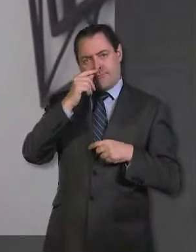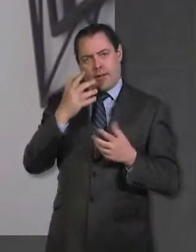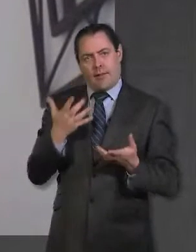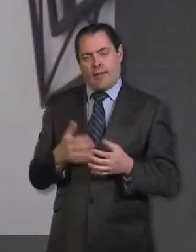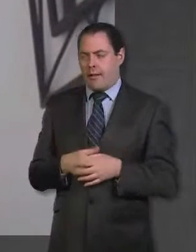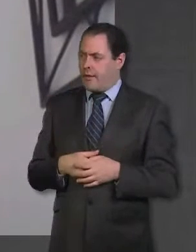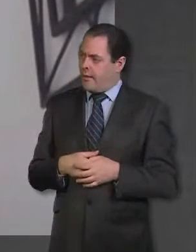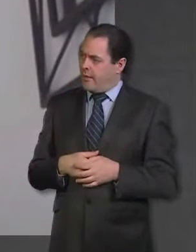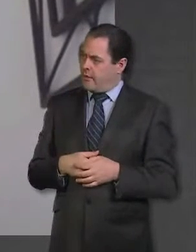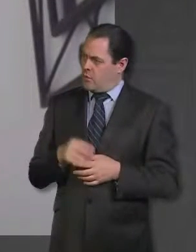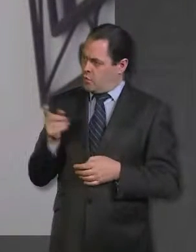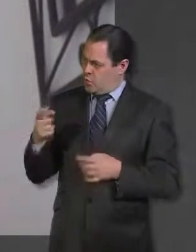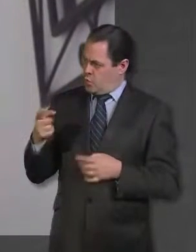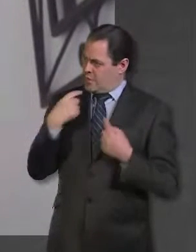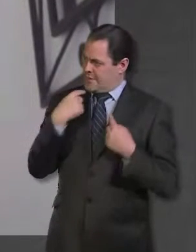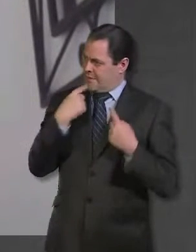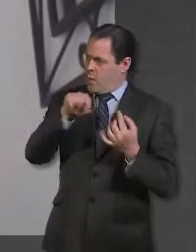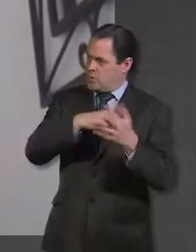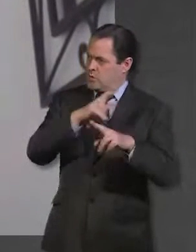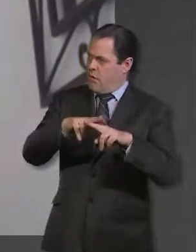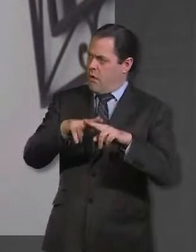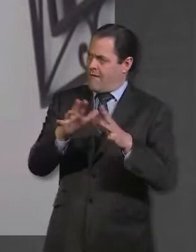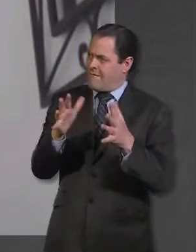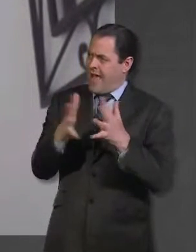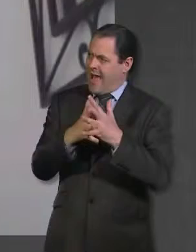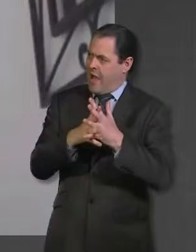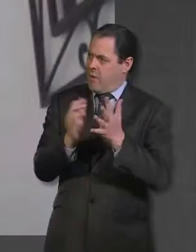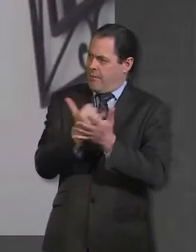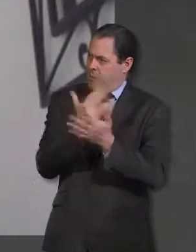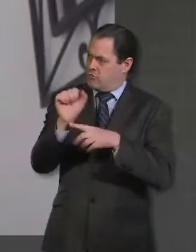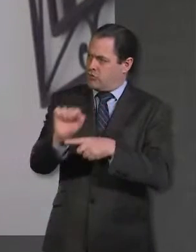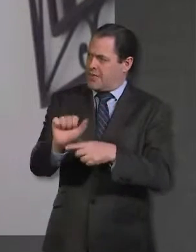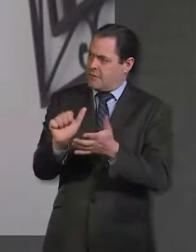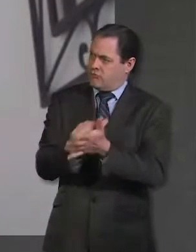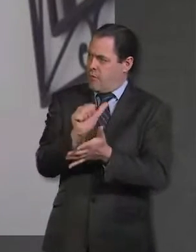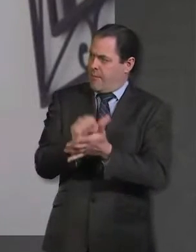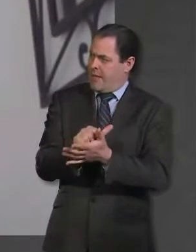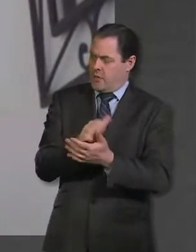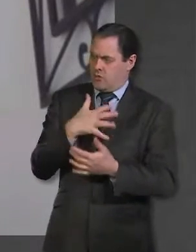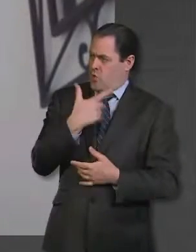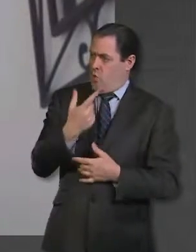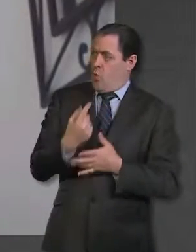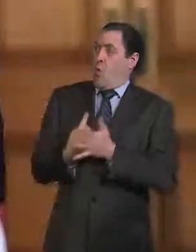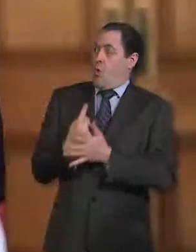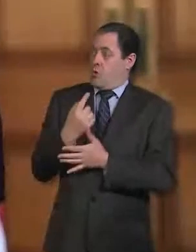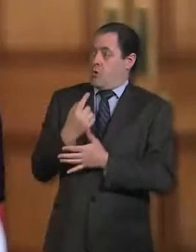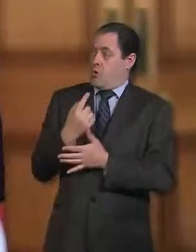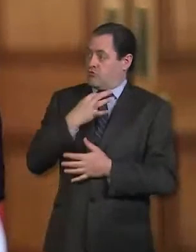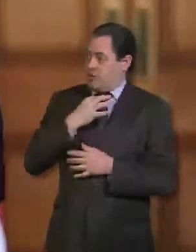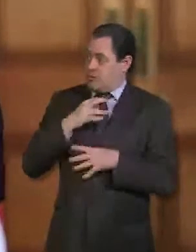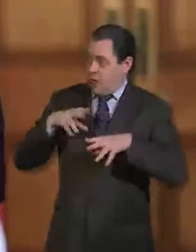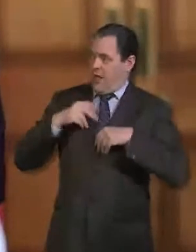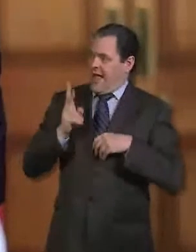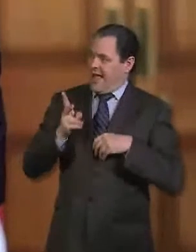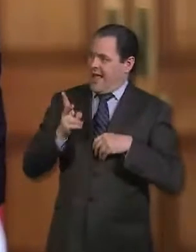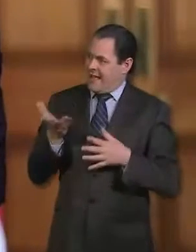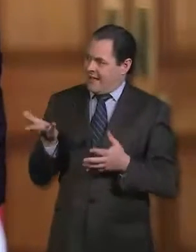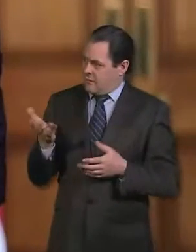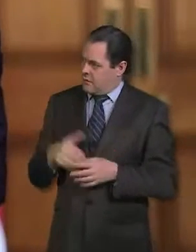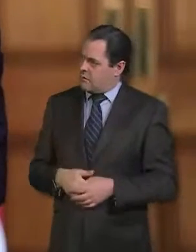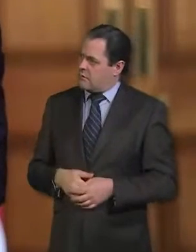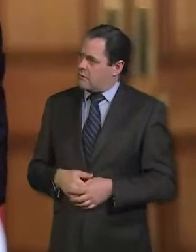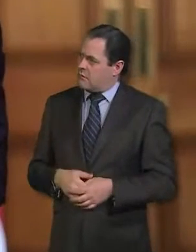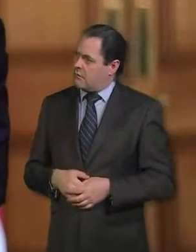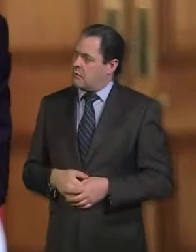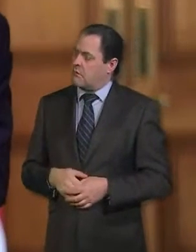and how will you ensure that they don't face that risk again in the future? Thanks, Phil. I'll have a go at the second